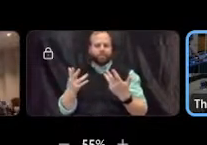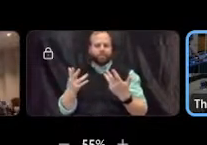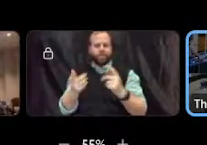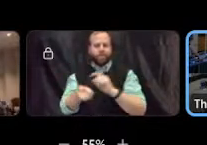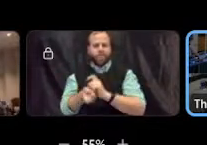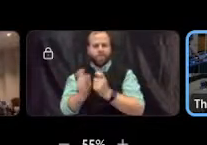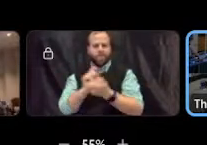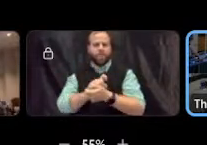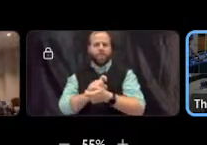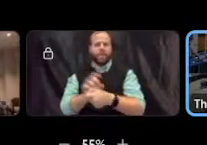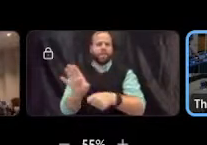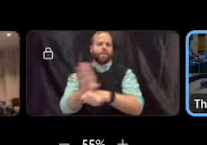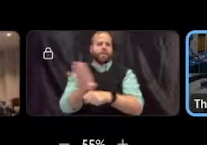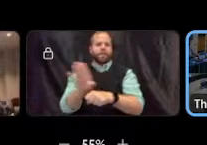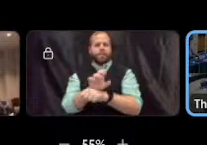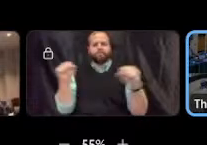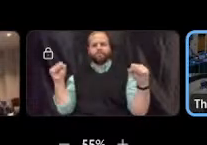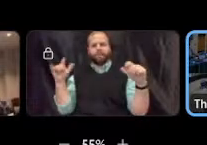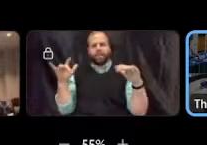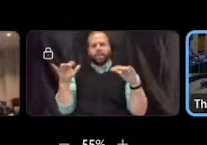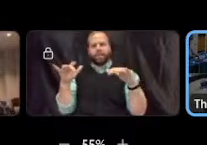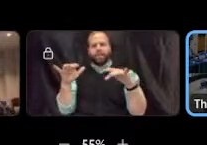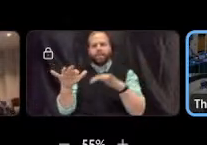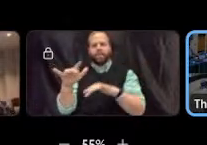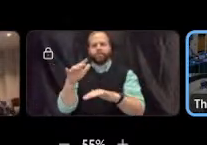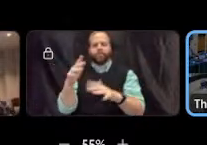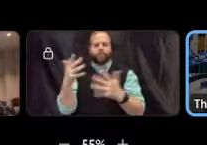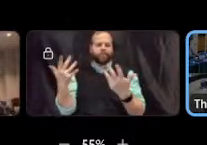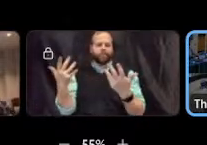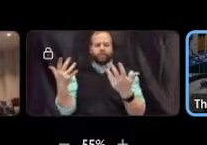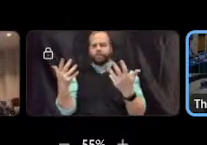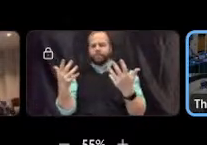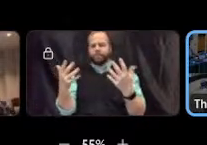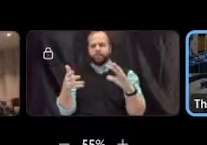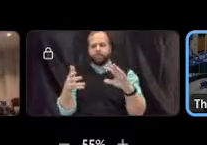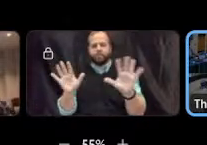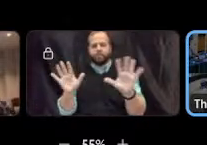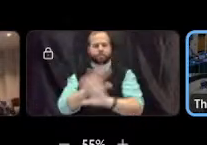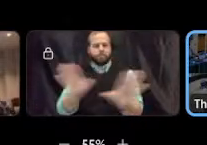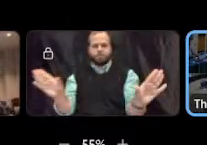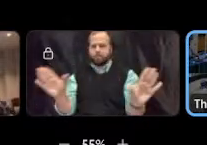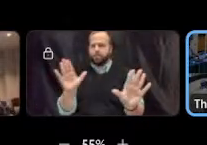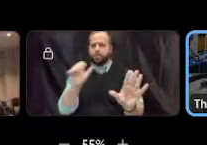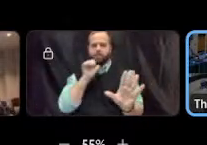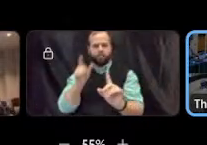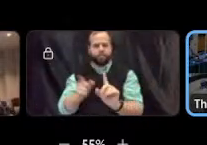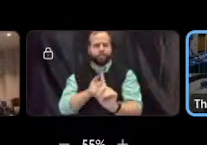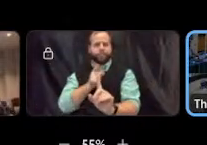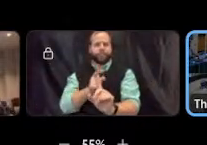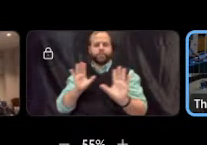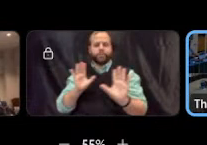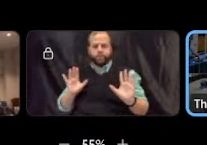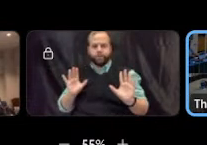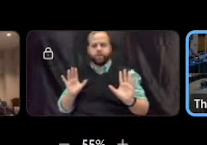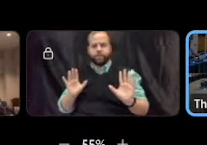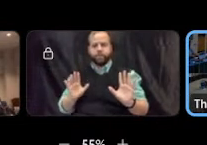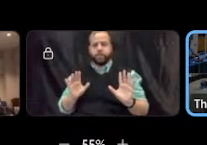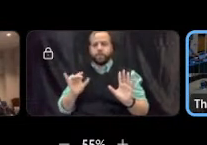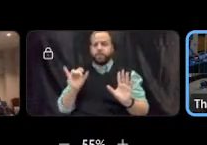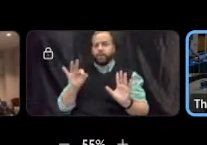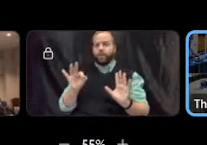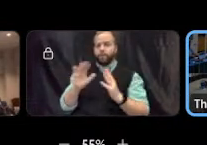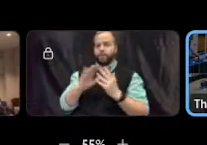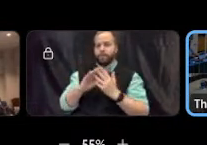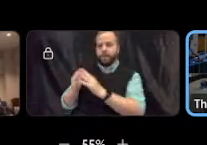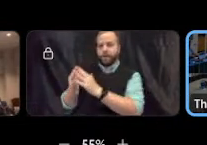and there's lots of people coming and going. So, that's any sort of advice or requests made by neighbors